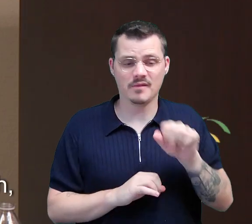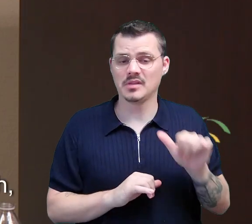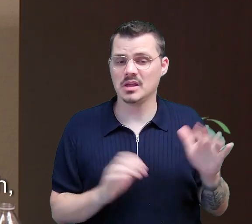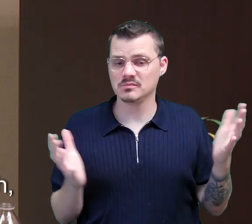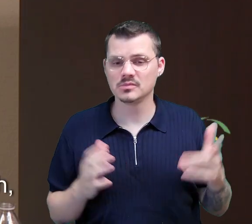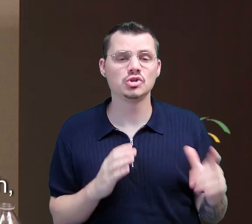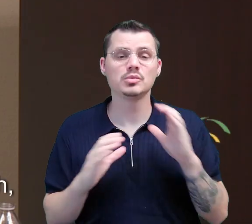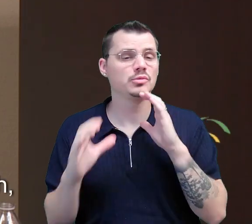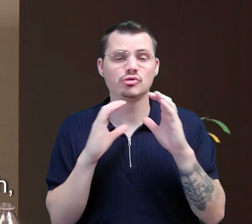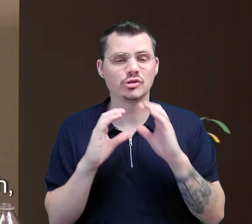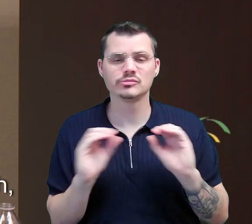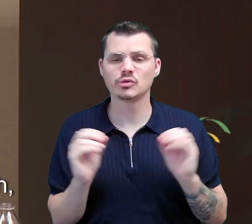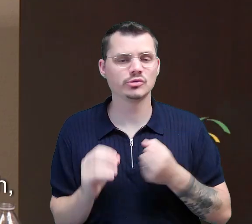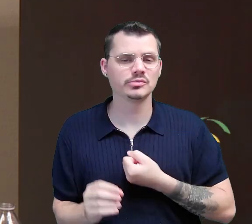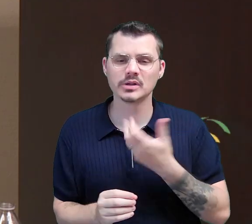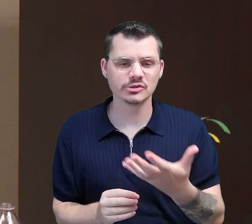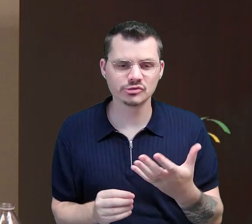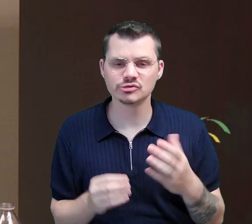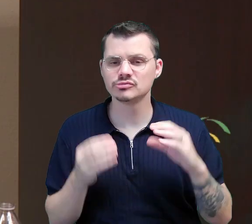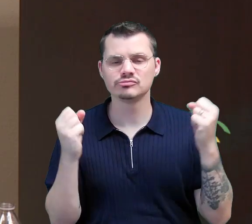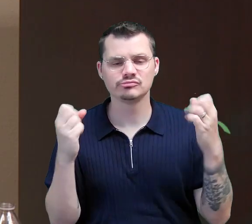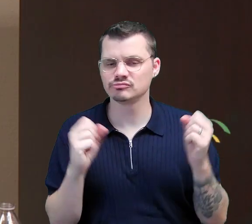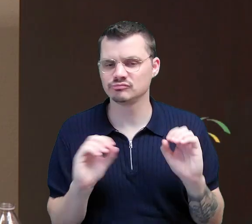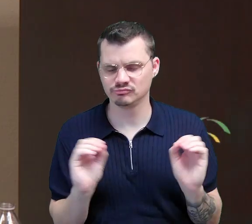She communicates without speech,